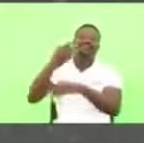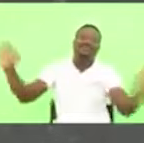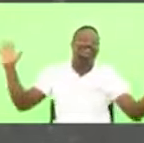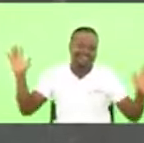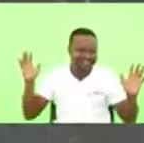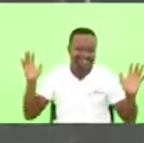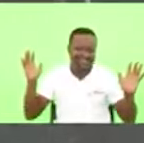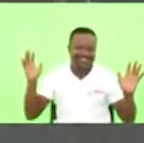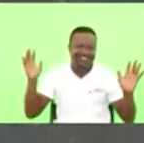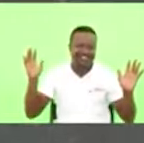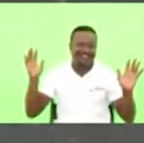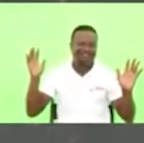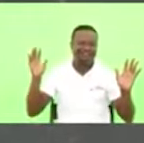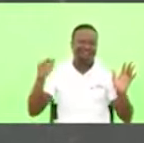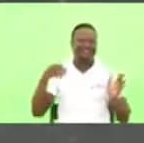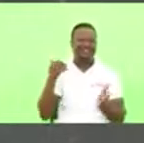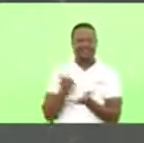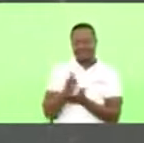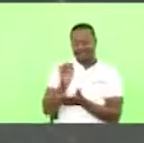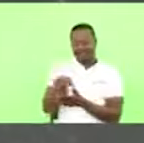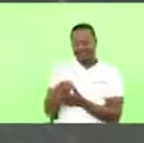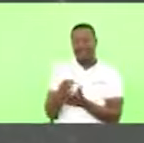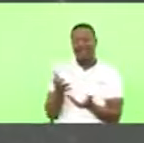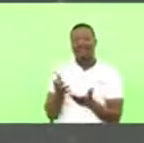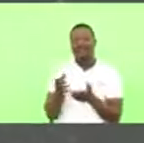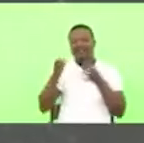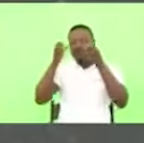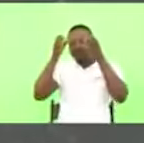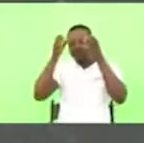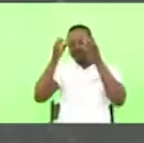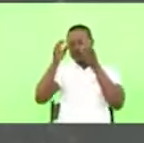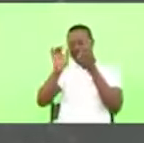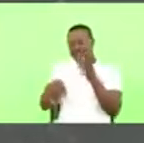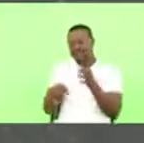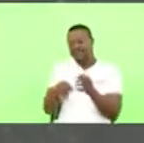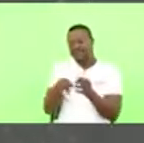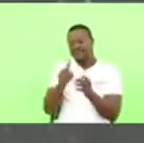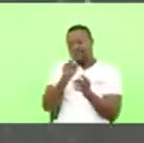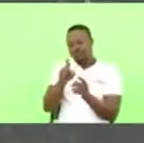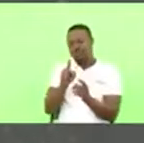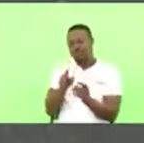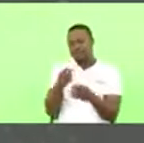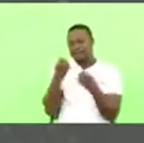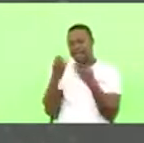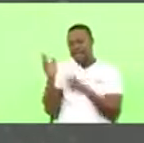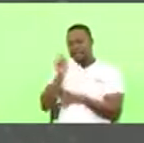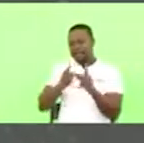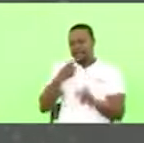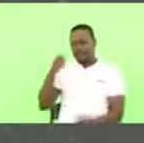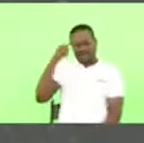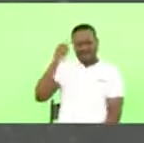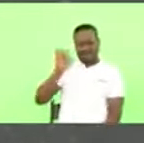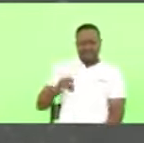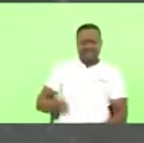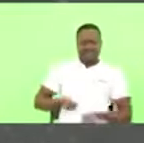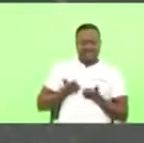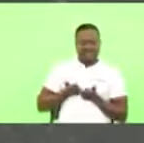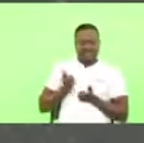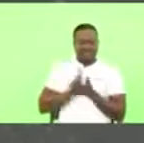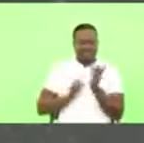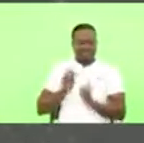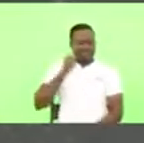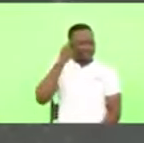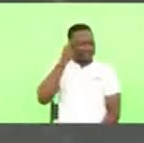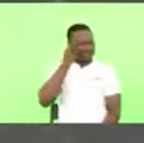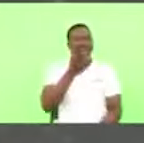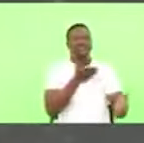dead. Its consequences is far-reaching. To some, it is life. To others, it is